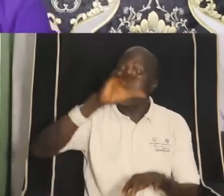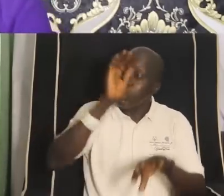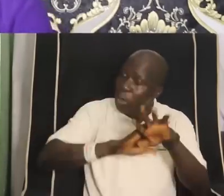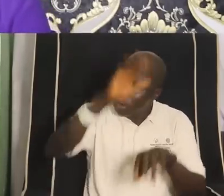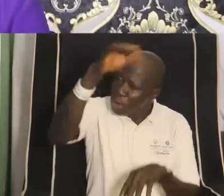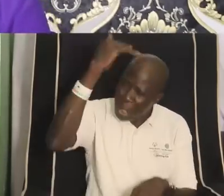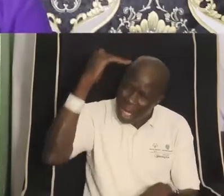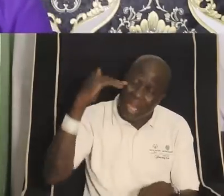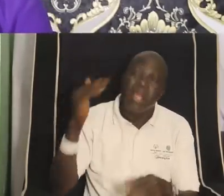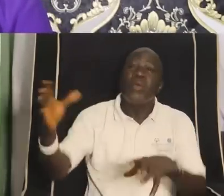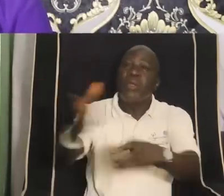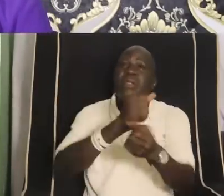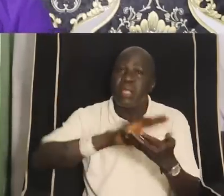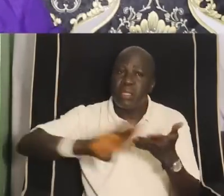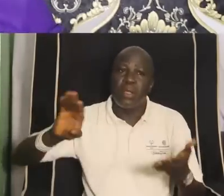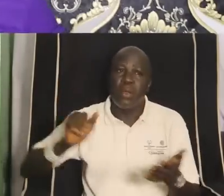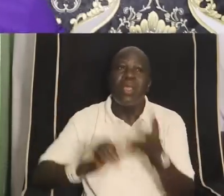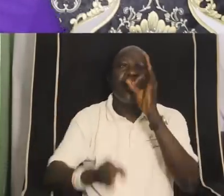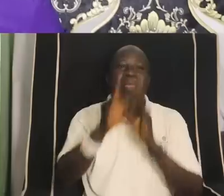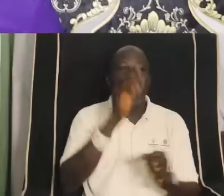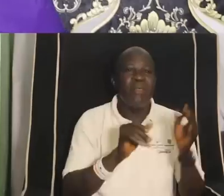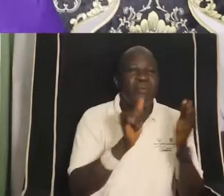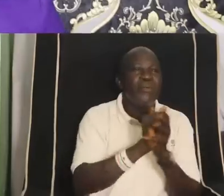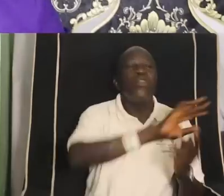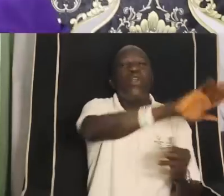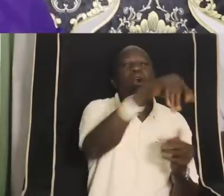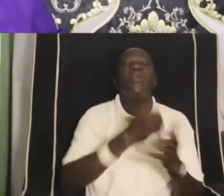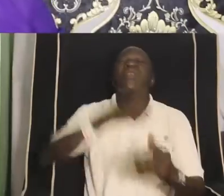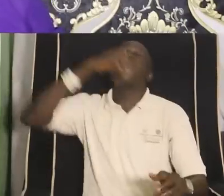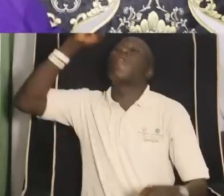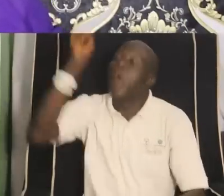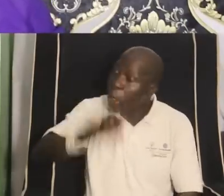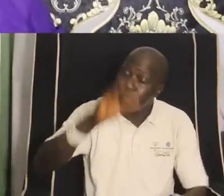kúrò. Bó ti ẹ̀ jẹ́ bó ti ẹ̀ gbé ọ sépè.